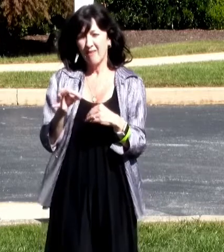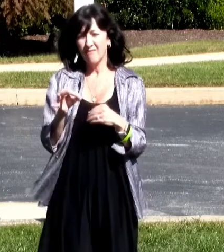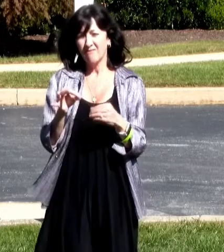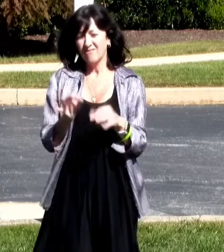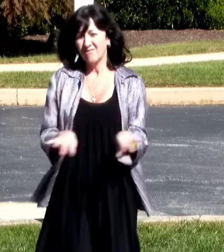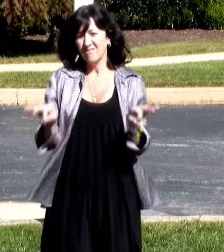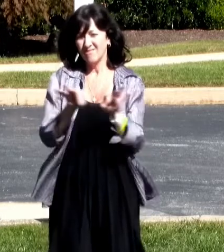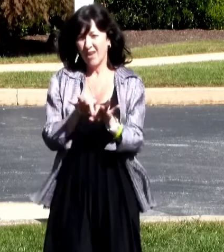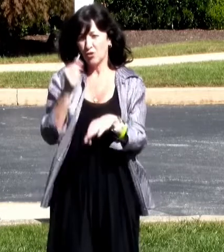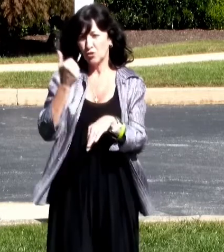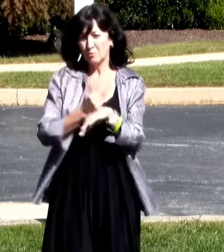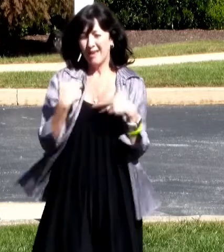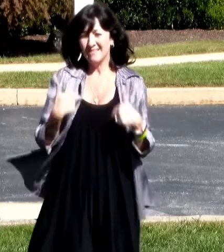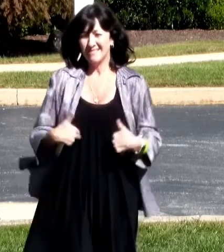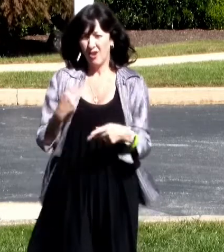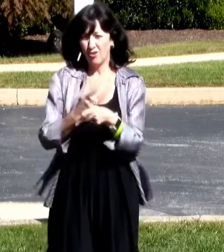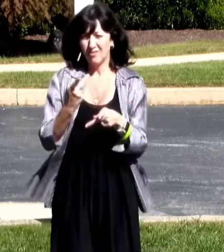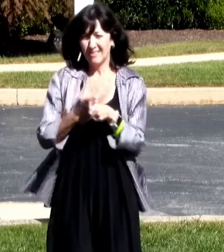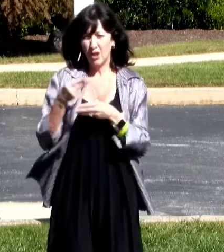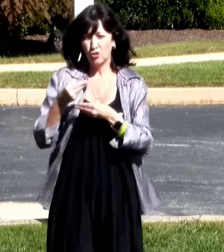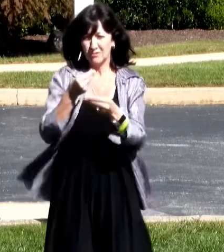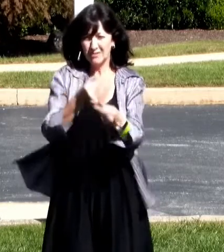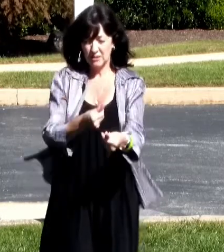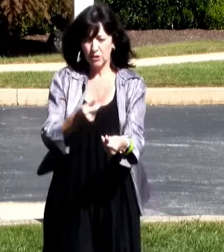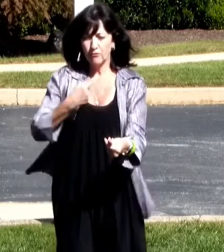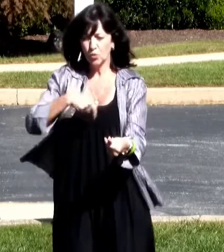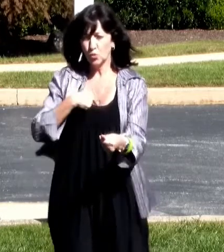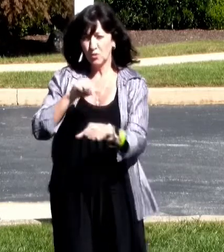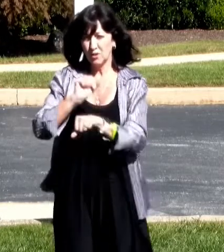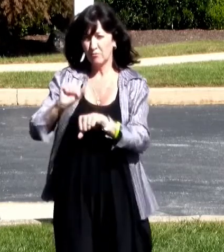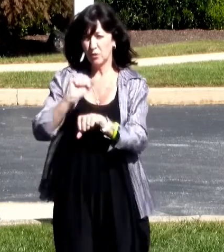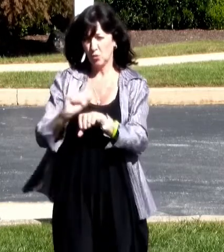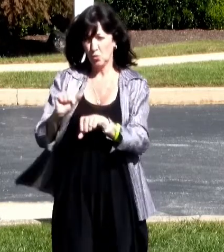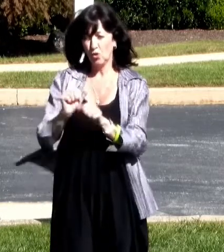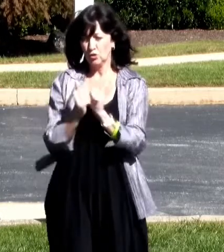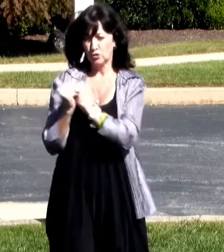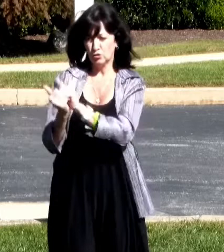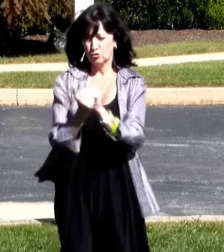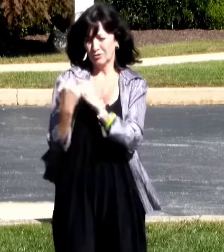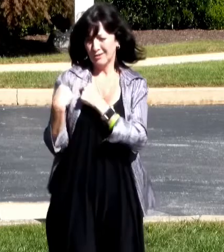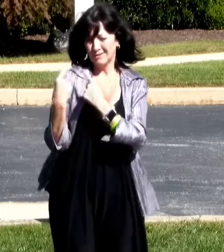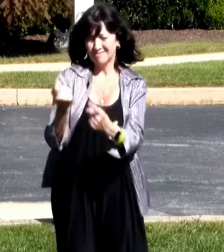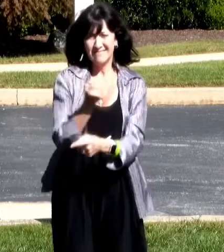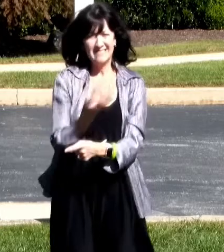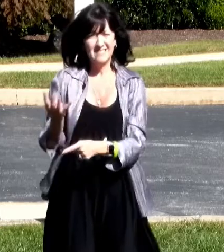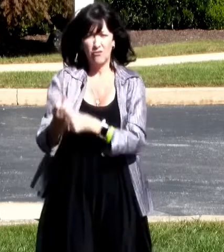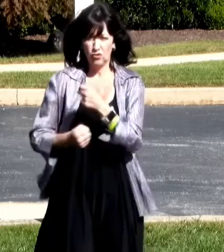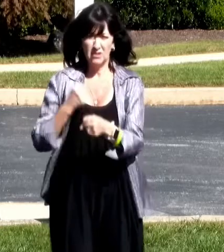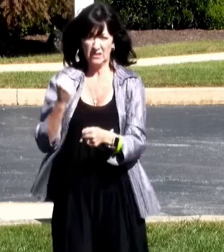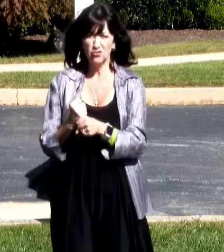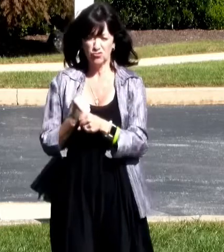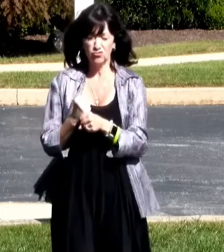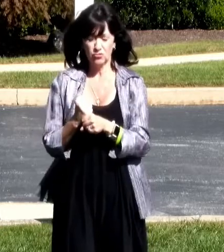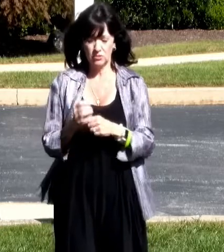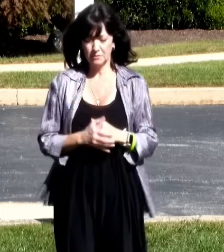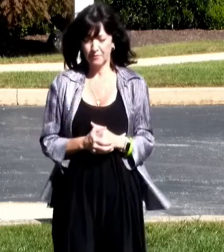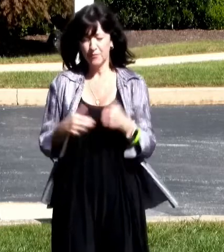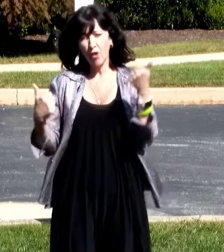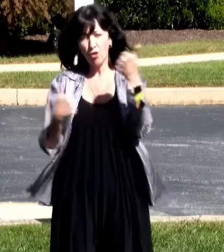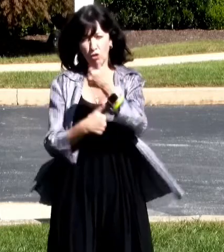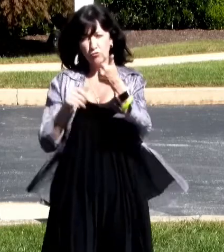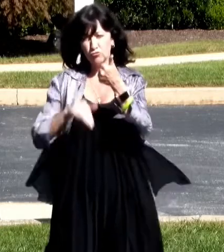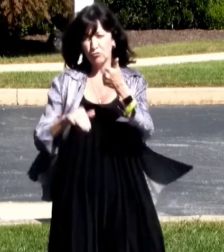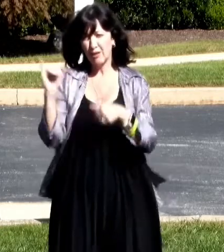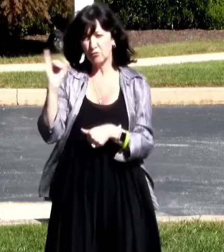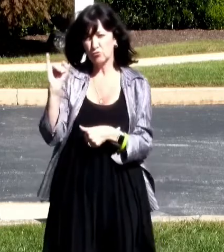Delivery, we've been working with our stakeholders for the last several years, and we really looked to create a roadmap